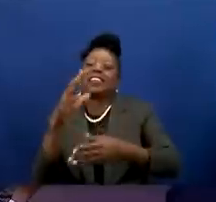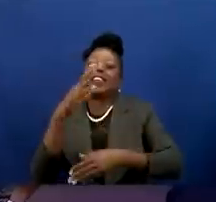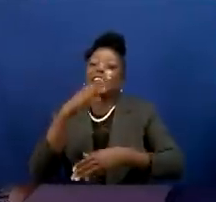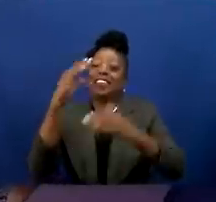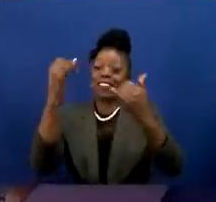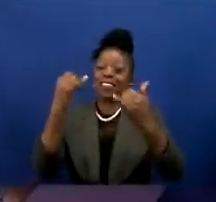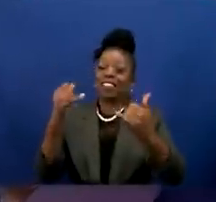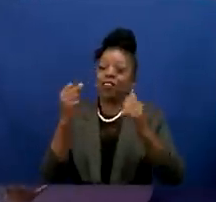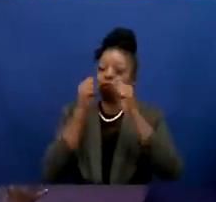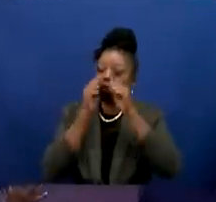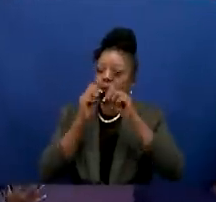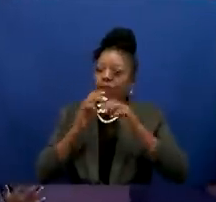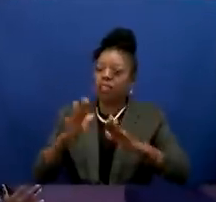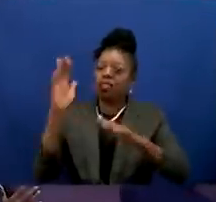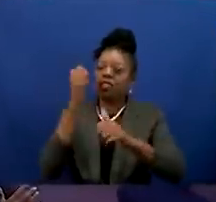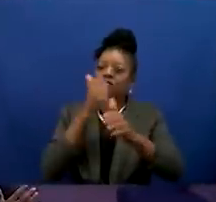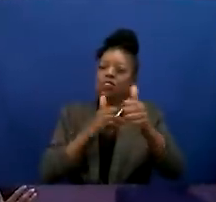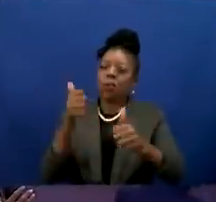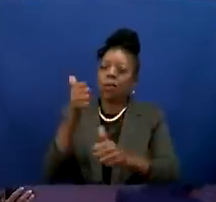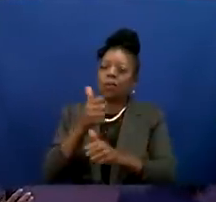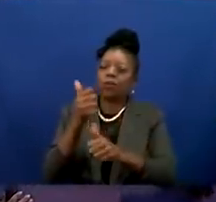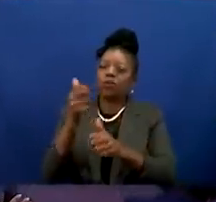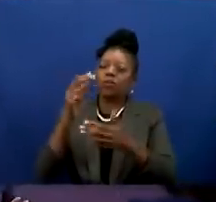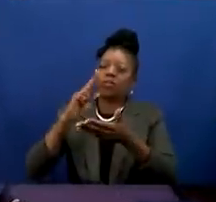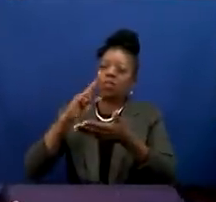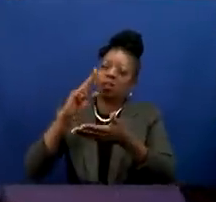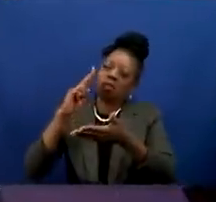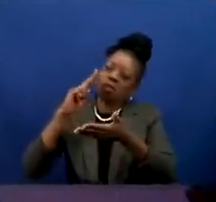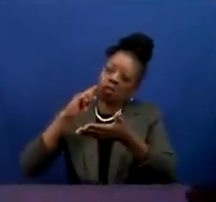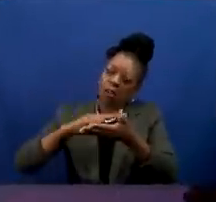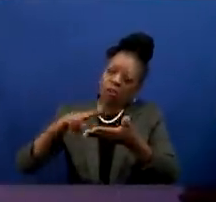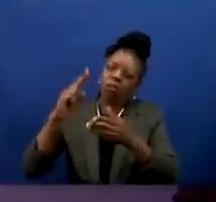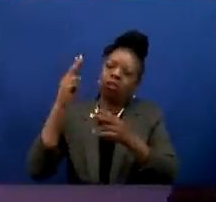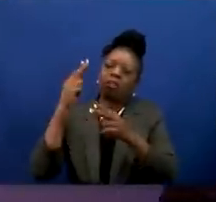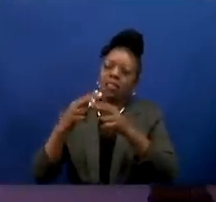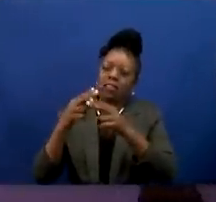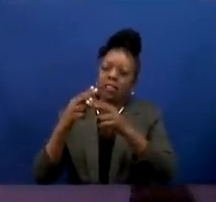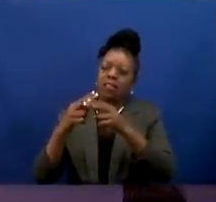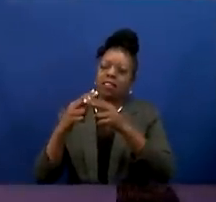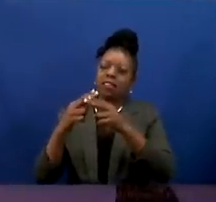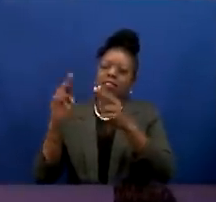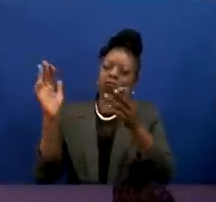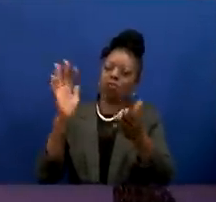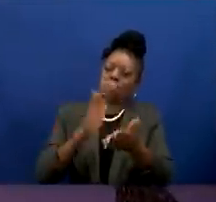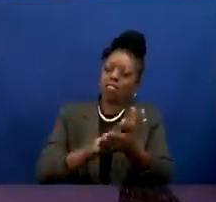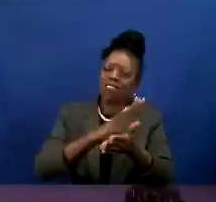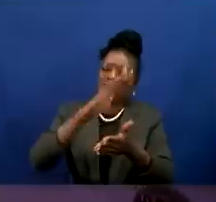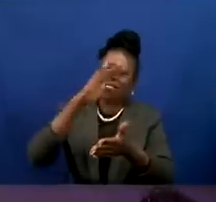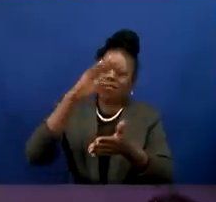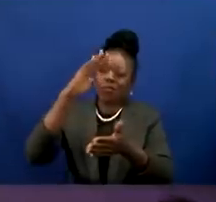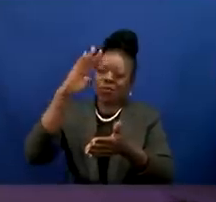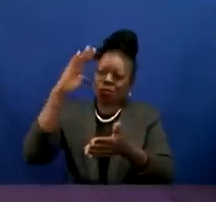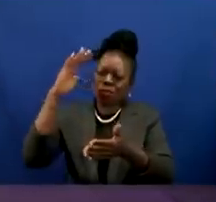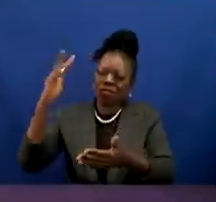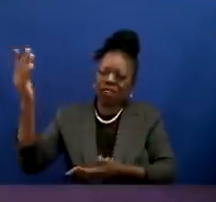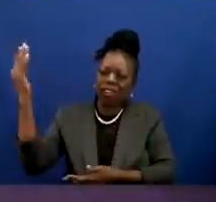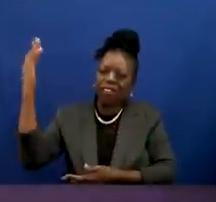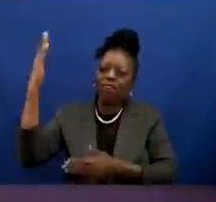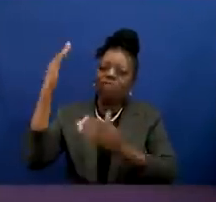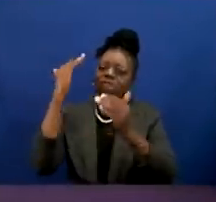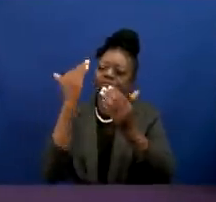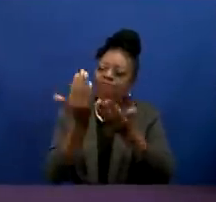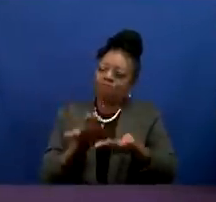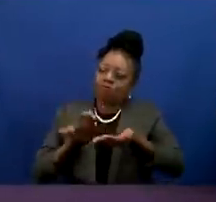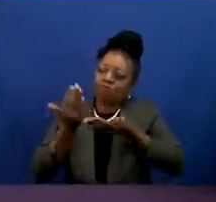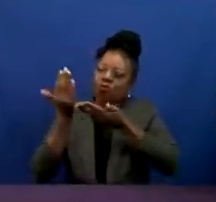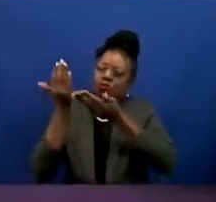for that today. We glorify you for that today. We magnify you for that. We exalt you,